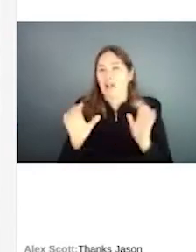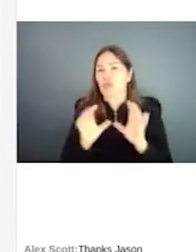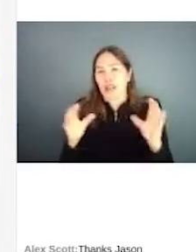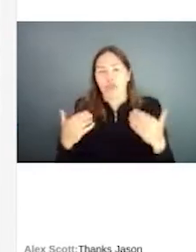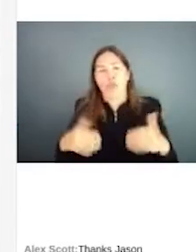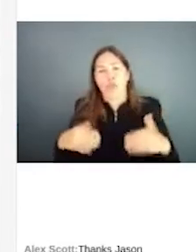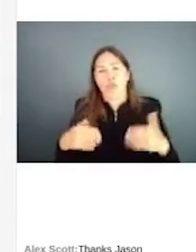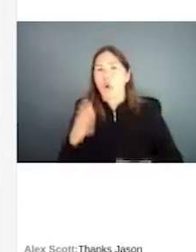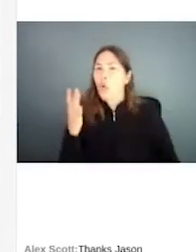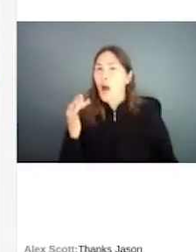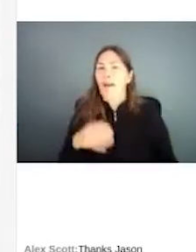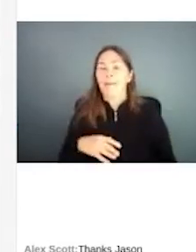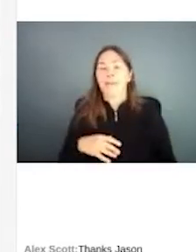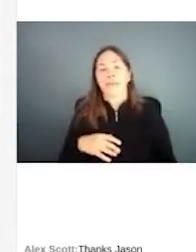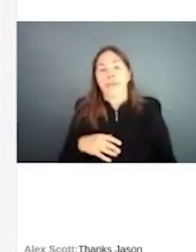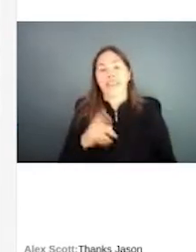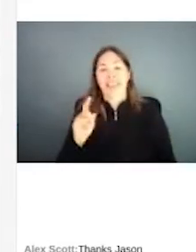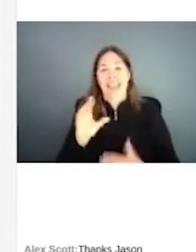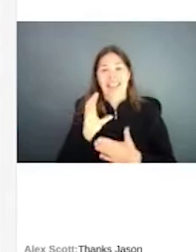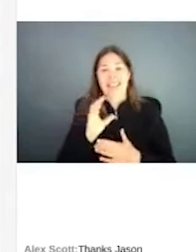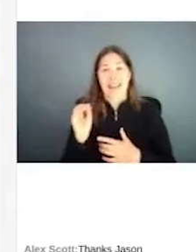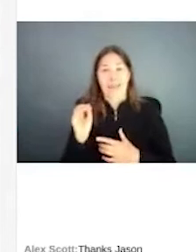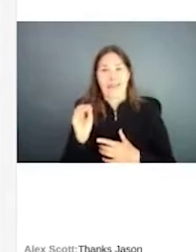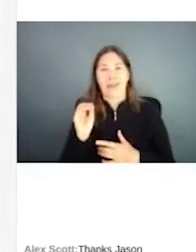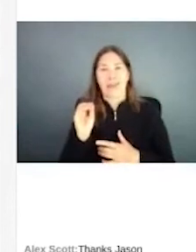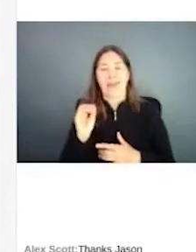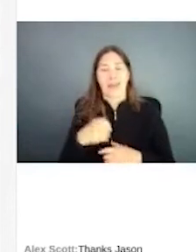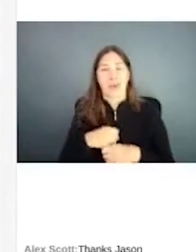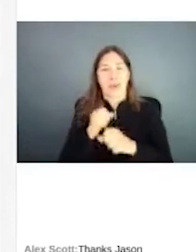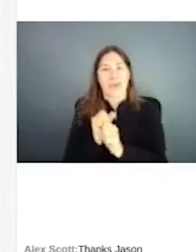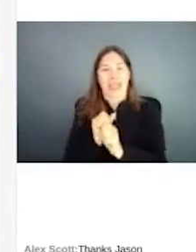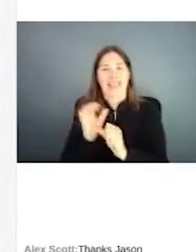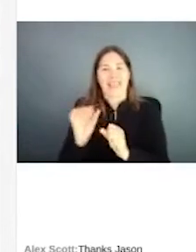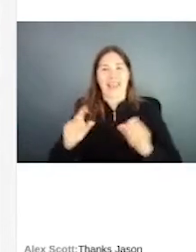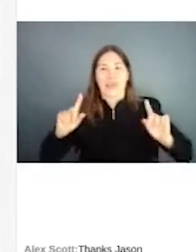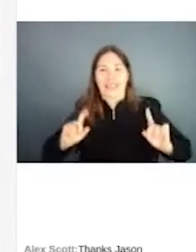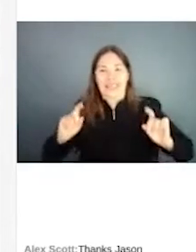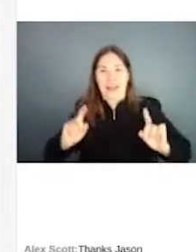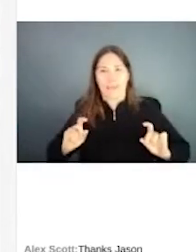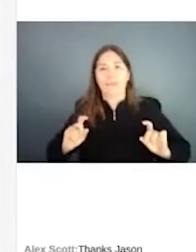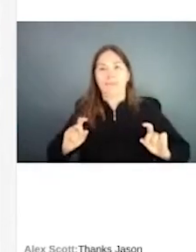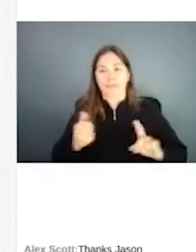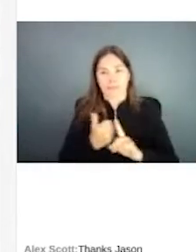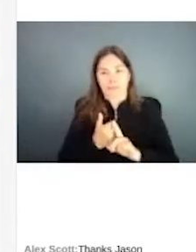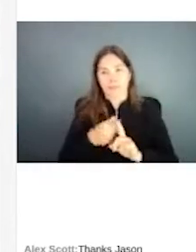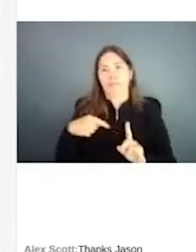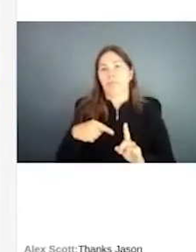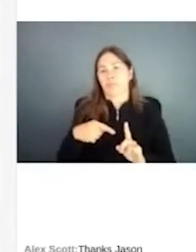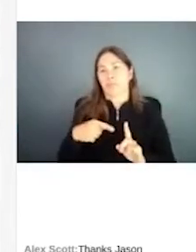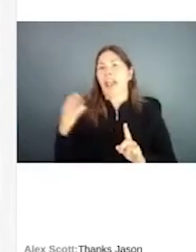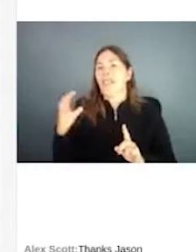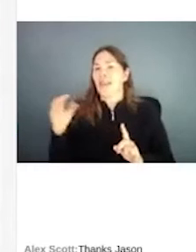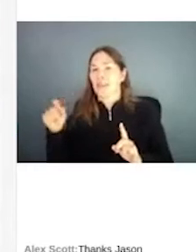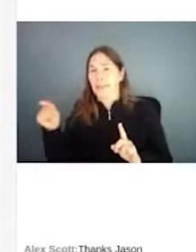because the company that makes the exams and the